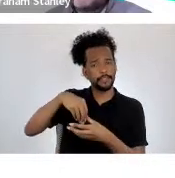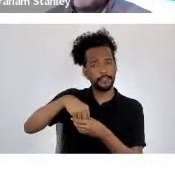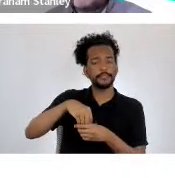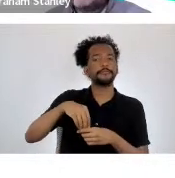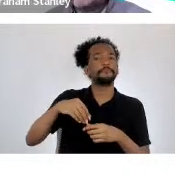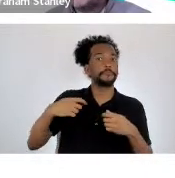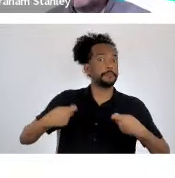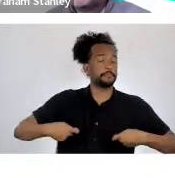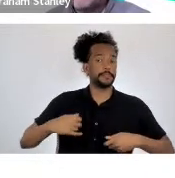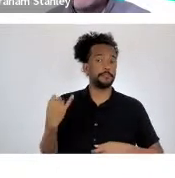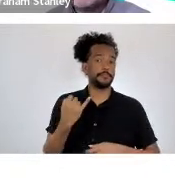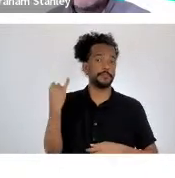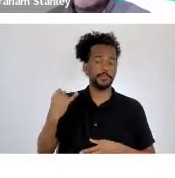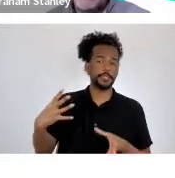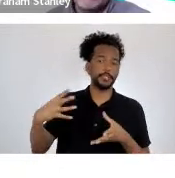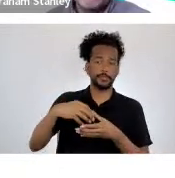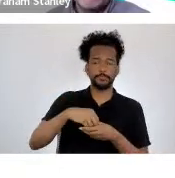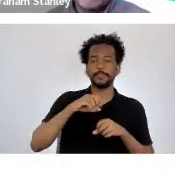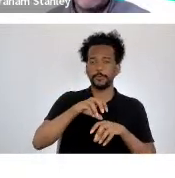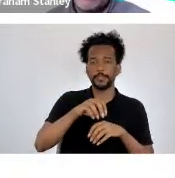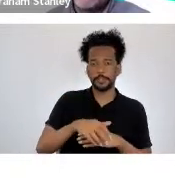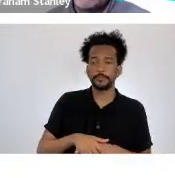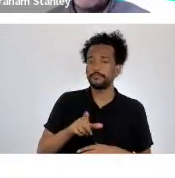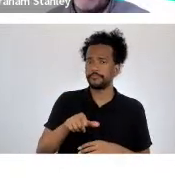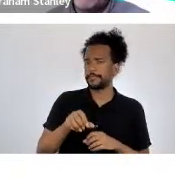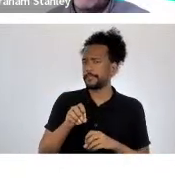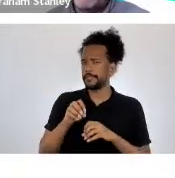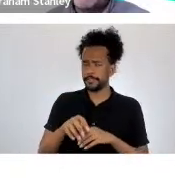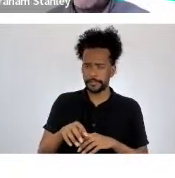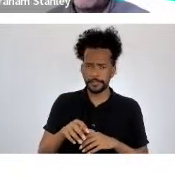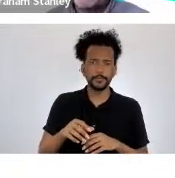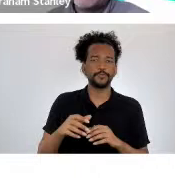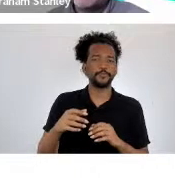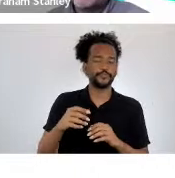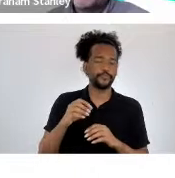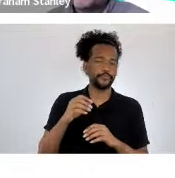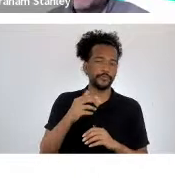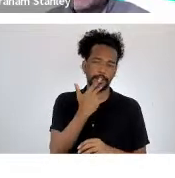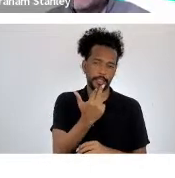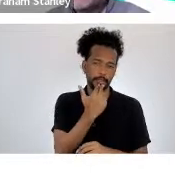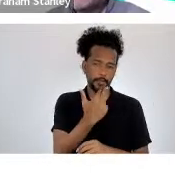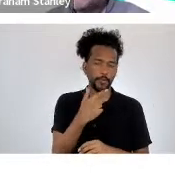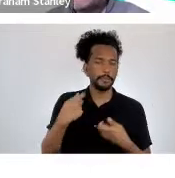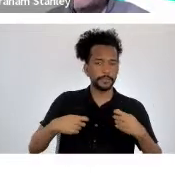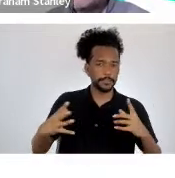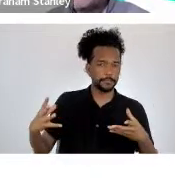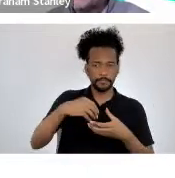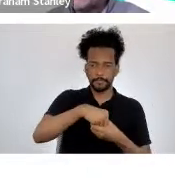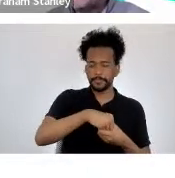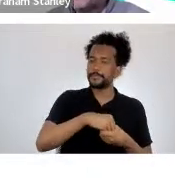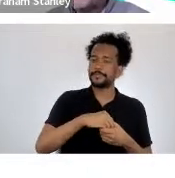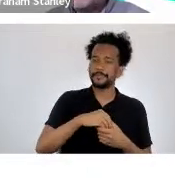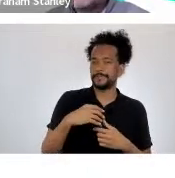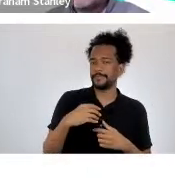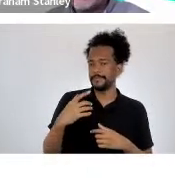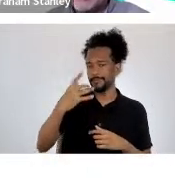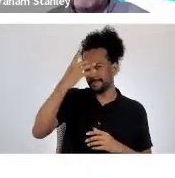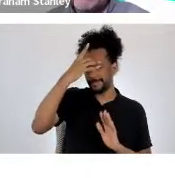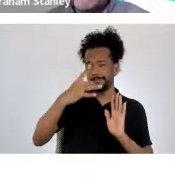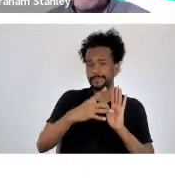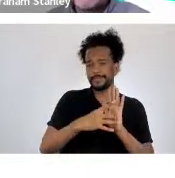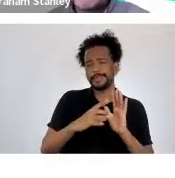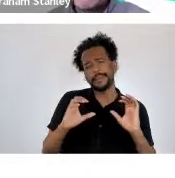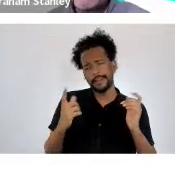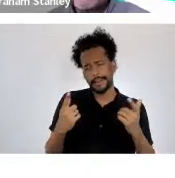many opportunities to integrate artificial intelligence-powered technologies, and clearly we need to consider both barriers